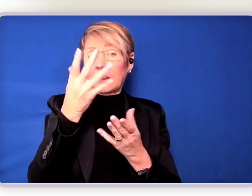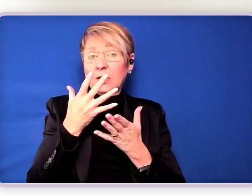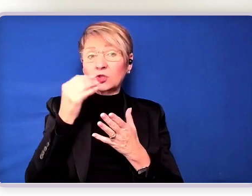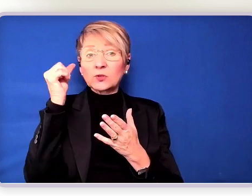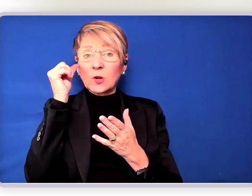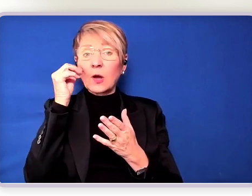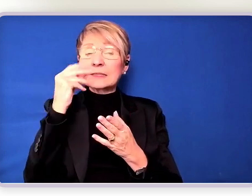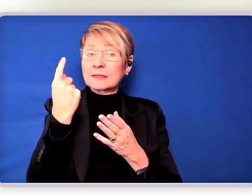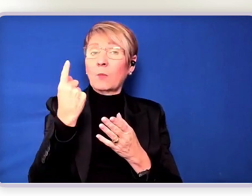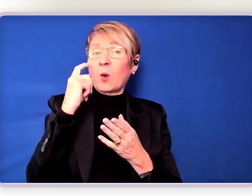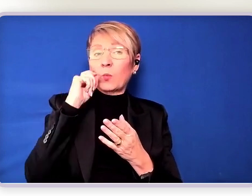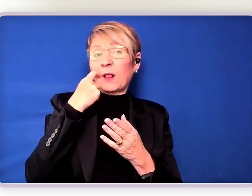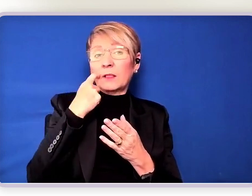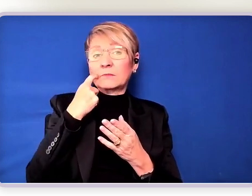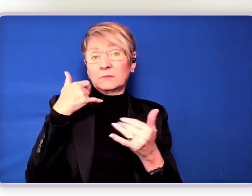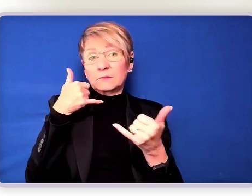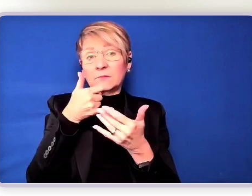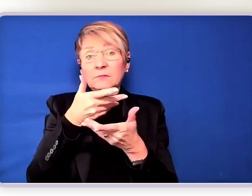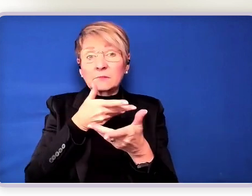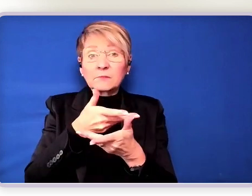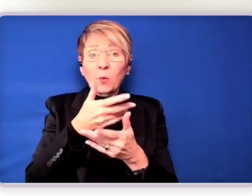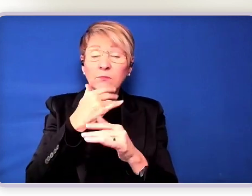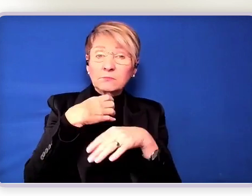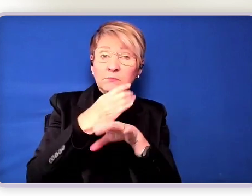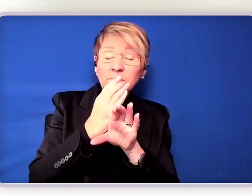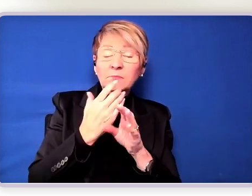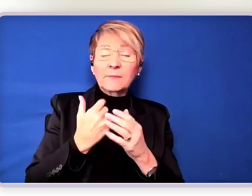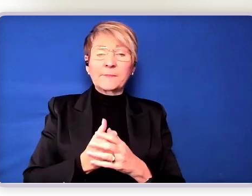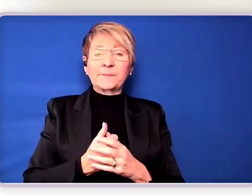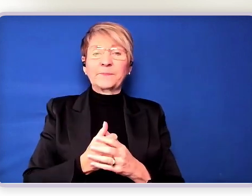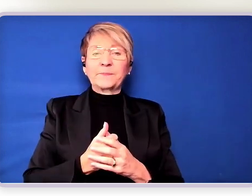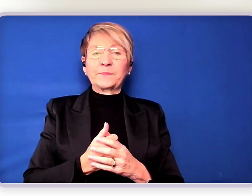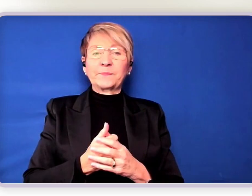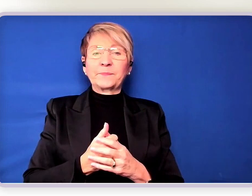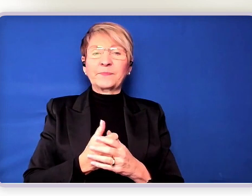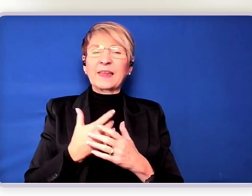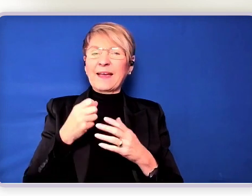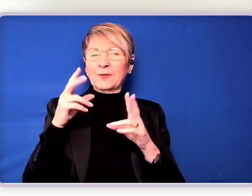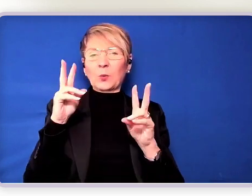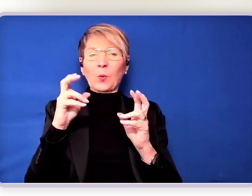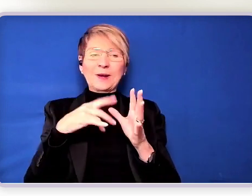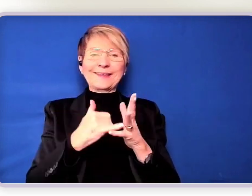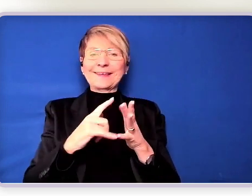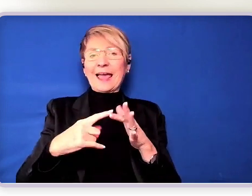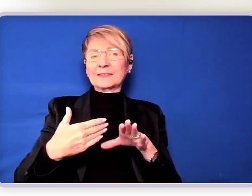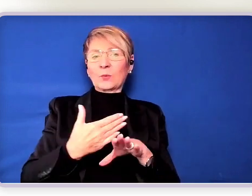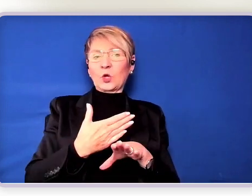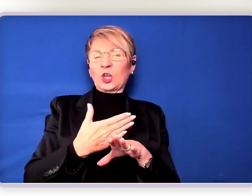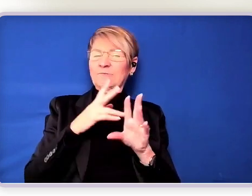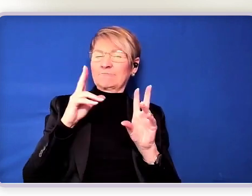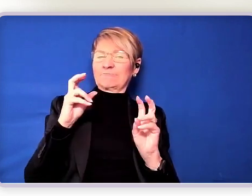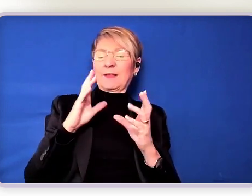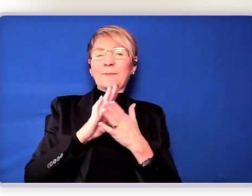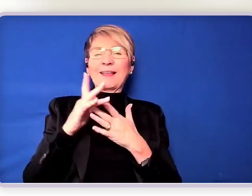beforehand. So we have casework. That's just really referring to what the lawyers do. So we help